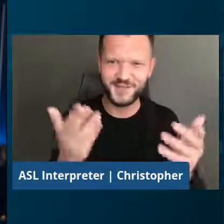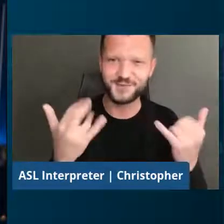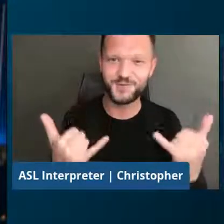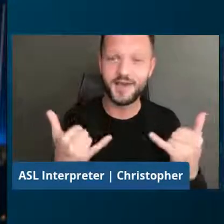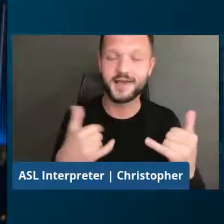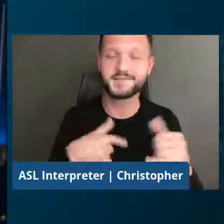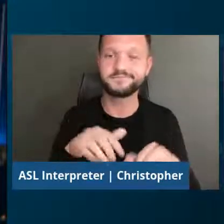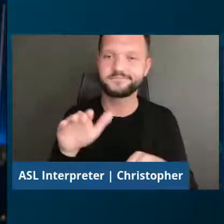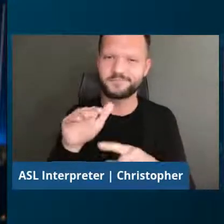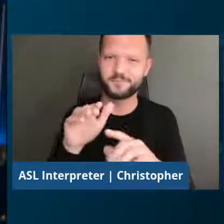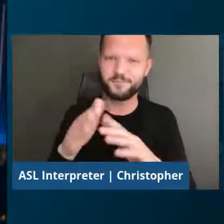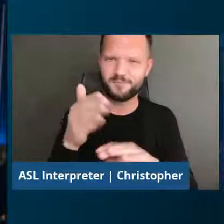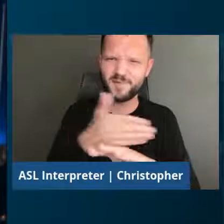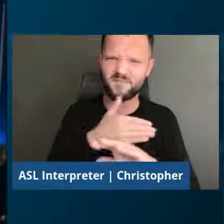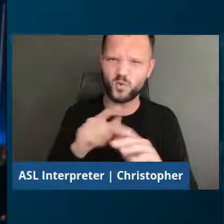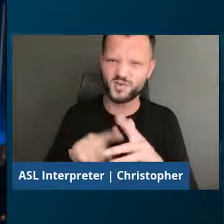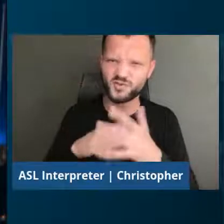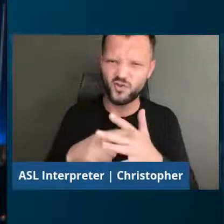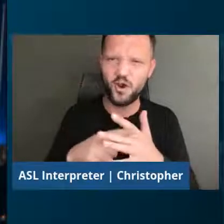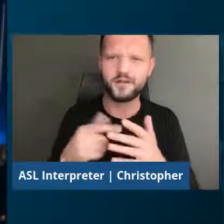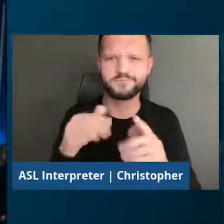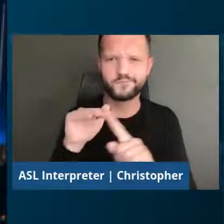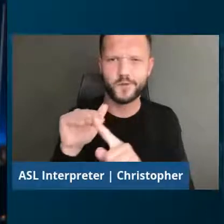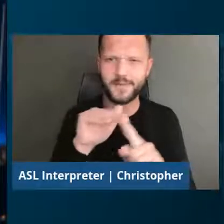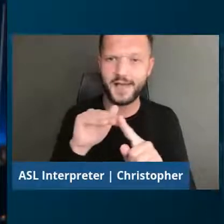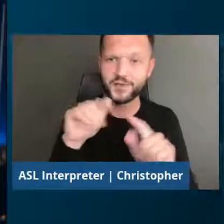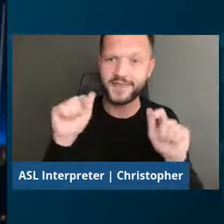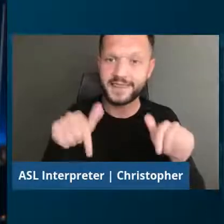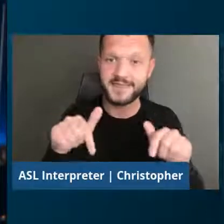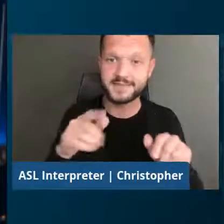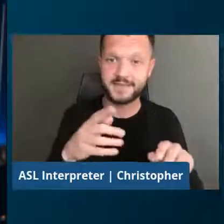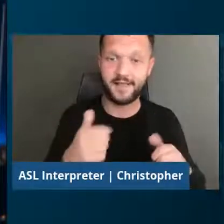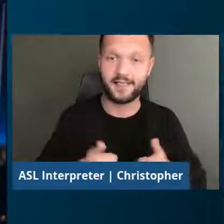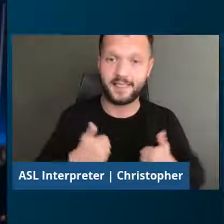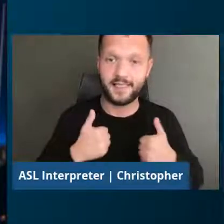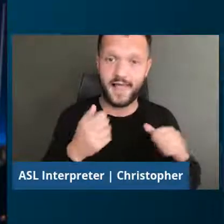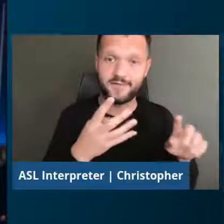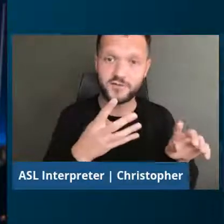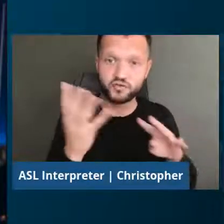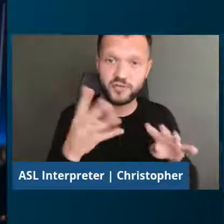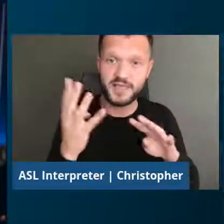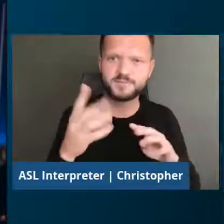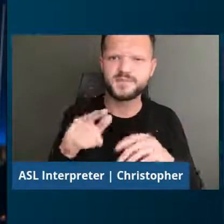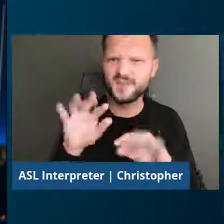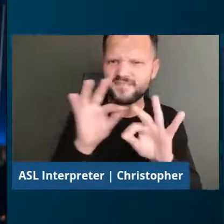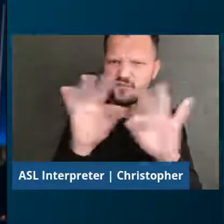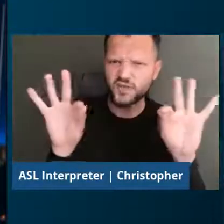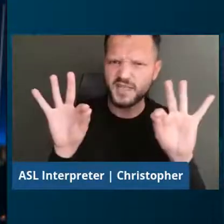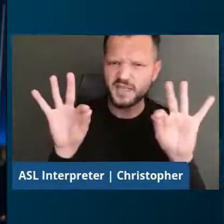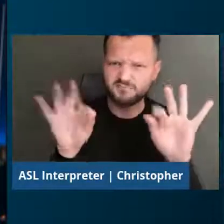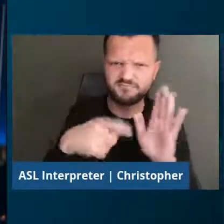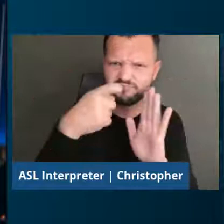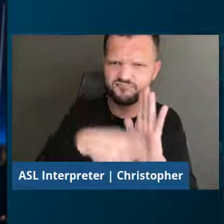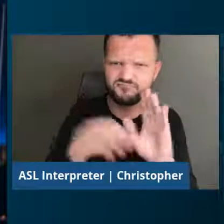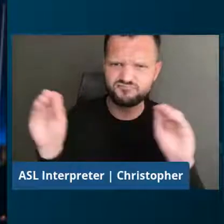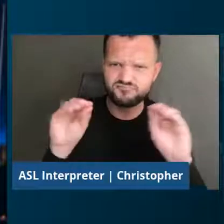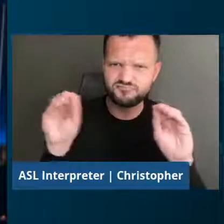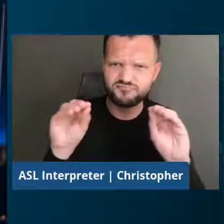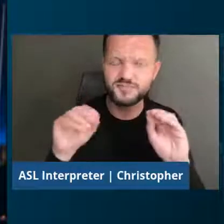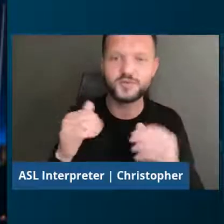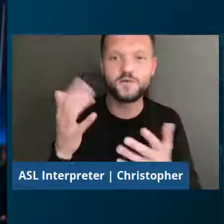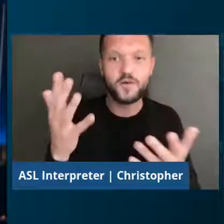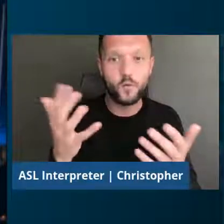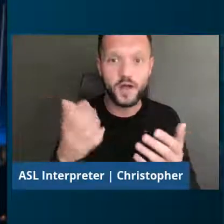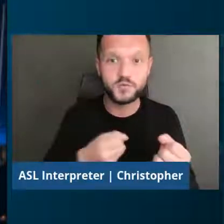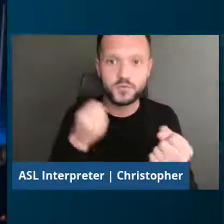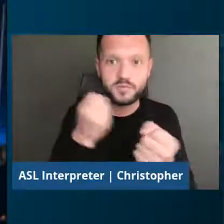reminder before we get started, the museum's live streams are free. And if you'd like to help us to support in delivering this fun content, please do